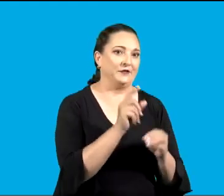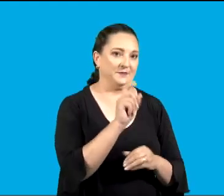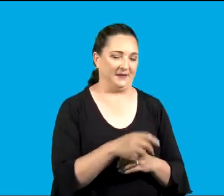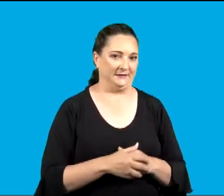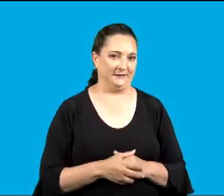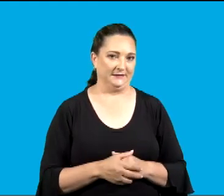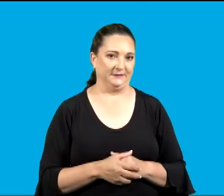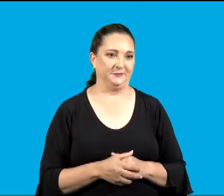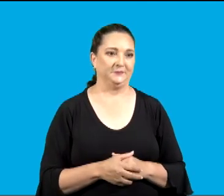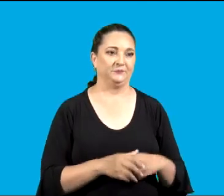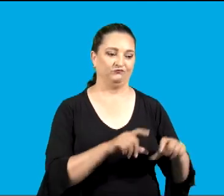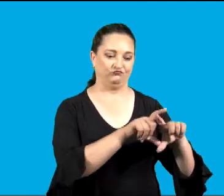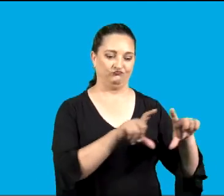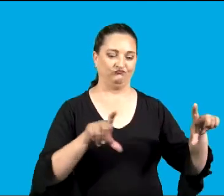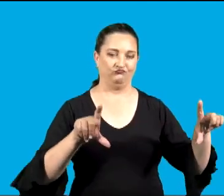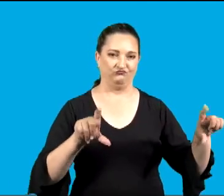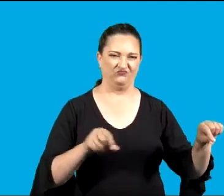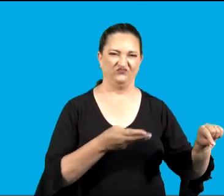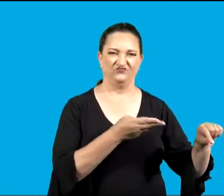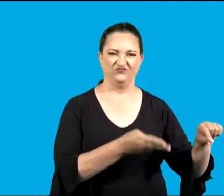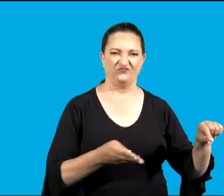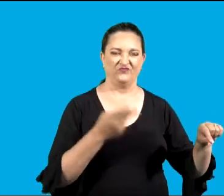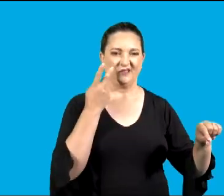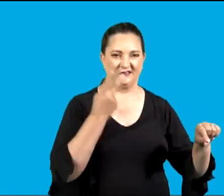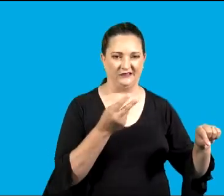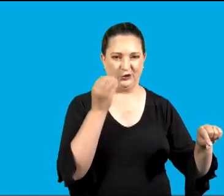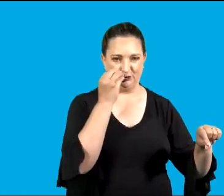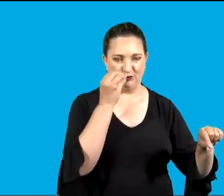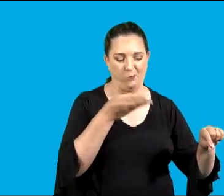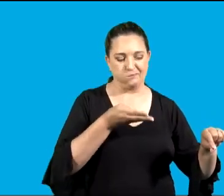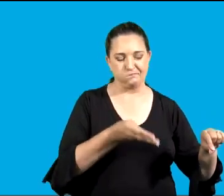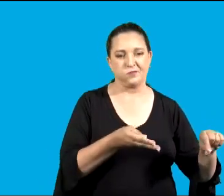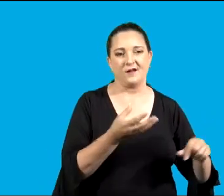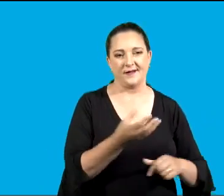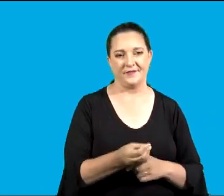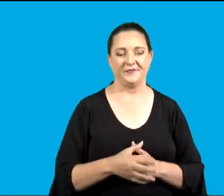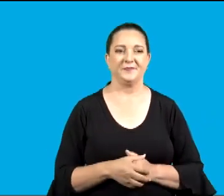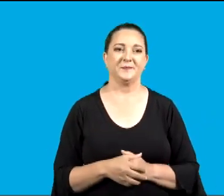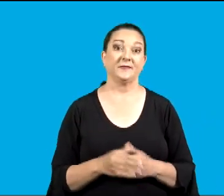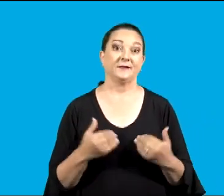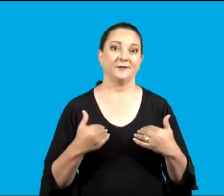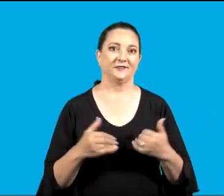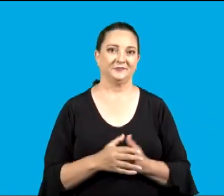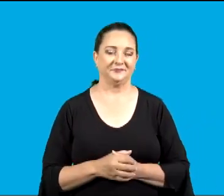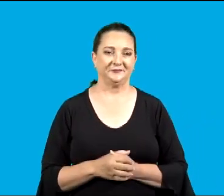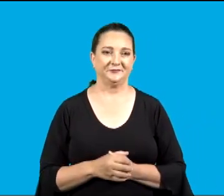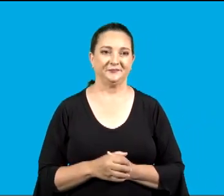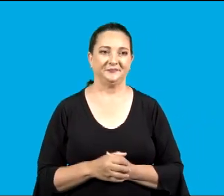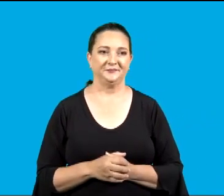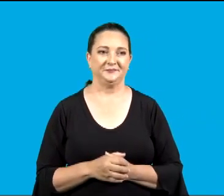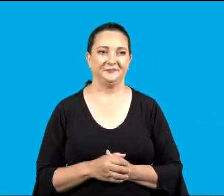corrections. And we are given the factory overhead note over here. So let us then